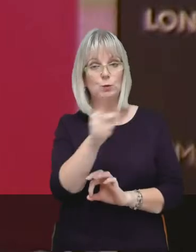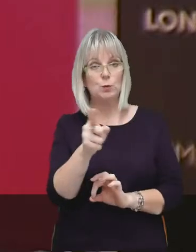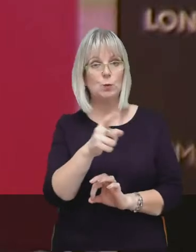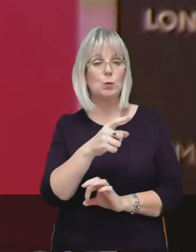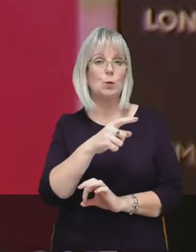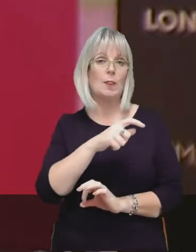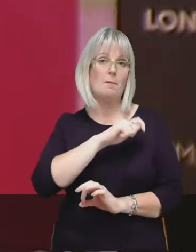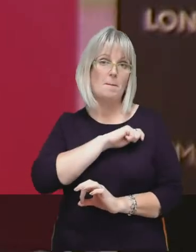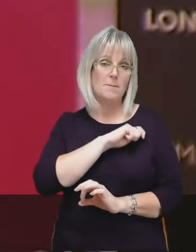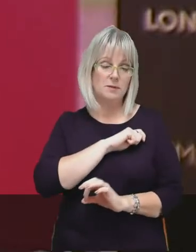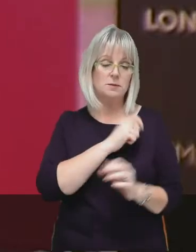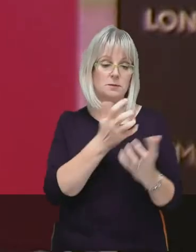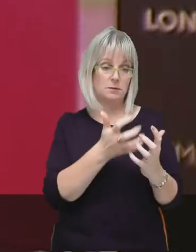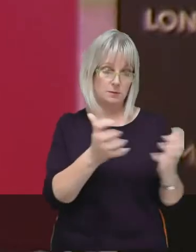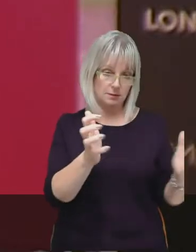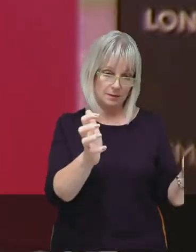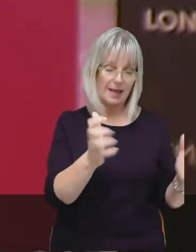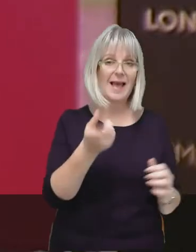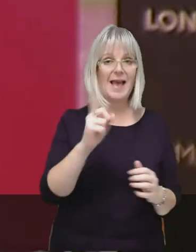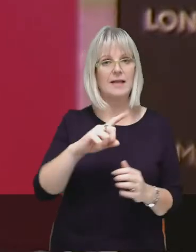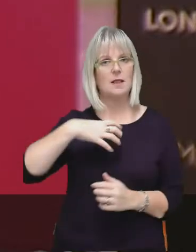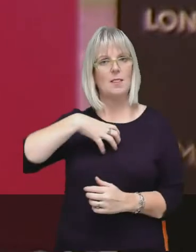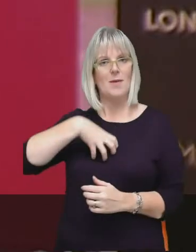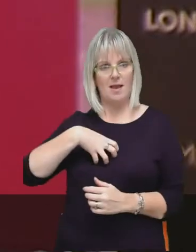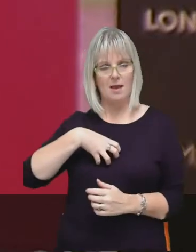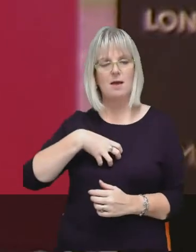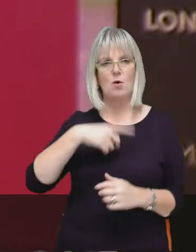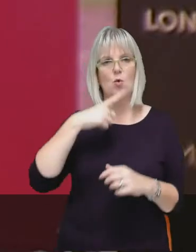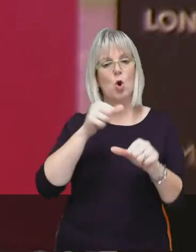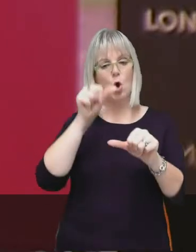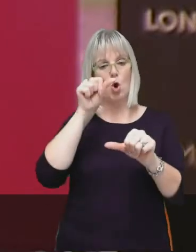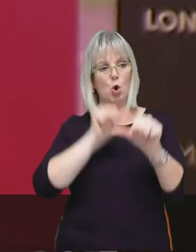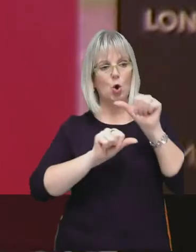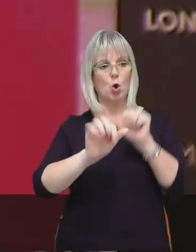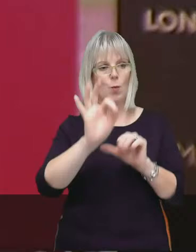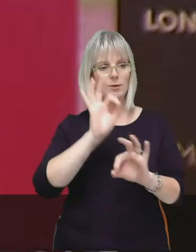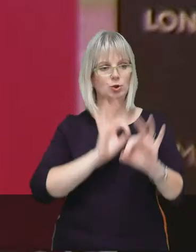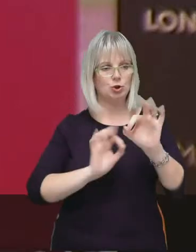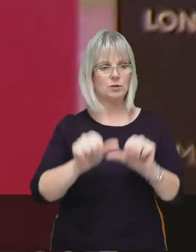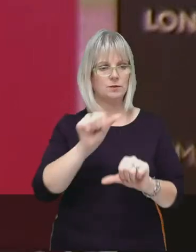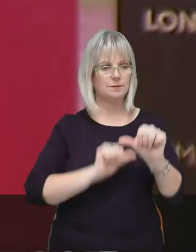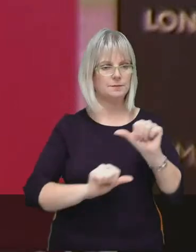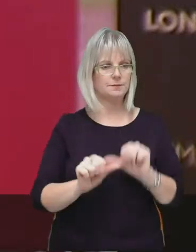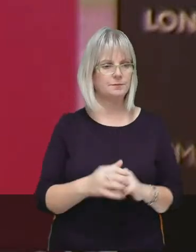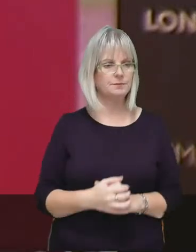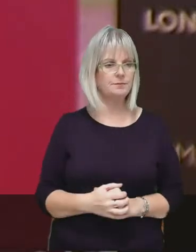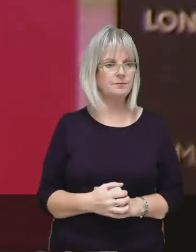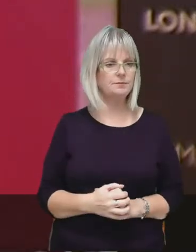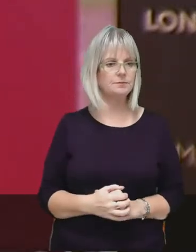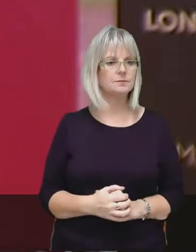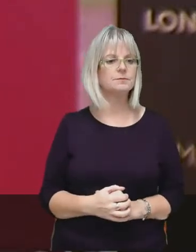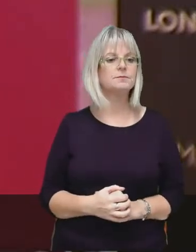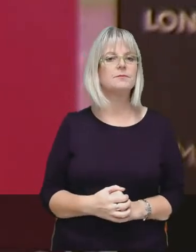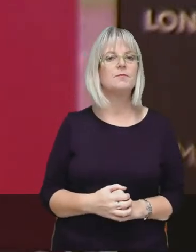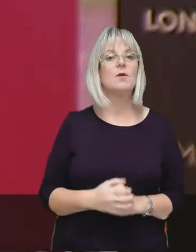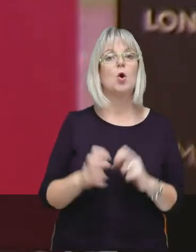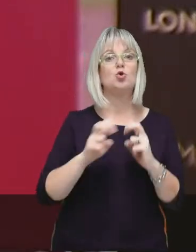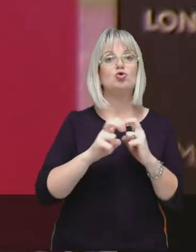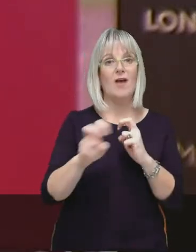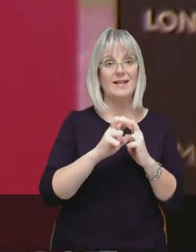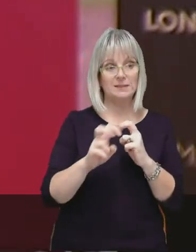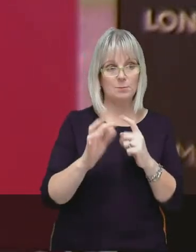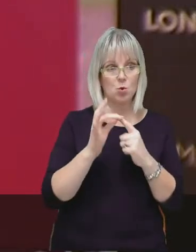begin taking questions in the following order: transport, followed by safety, then air quality